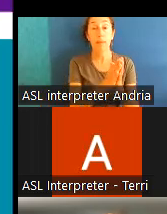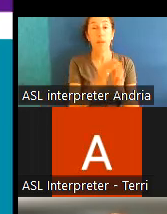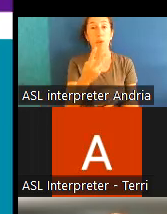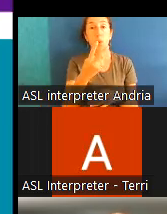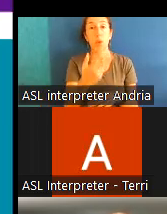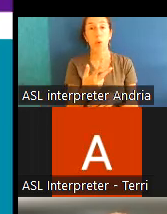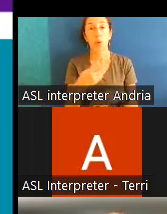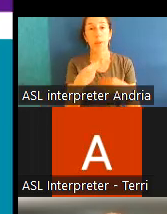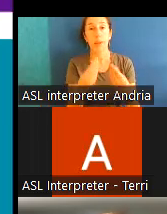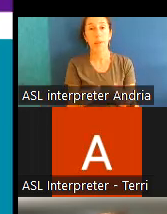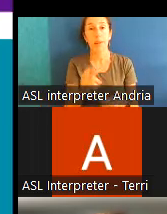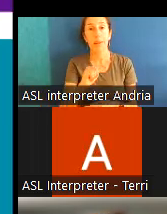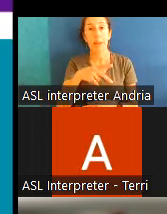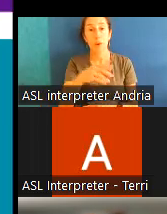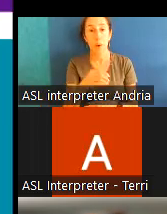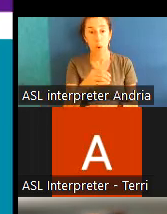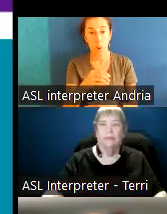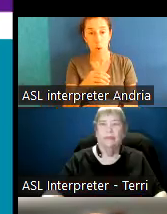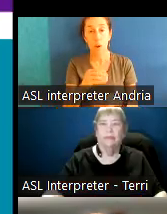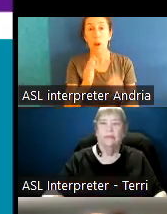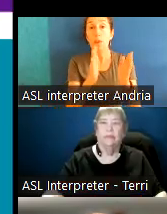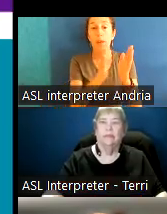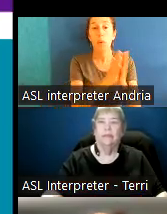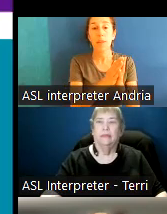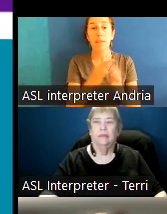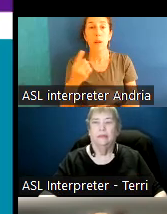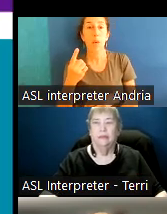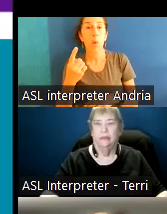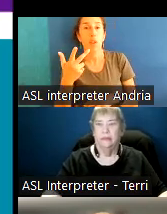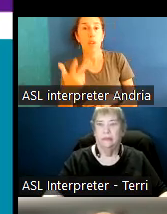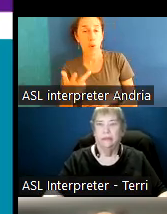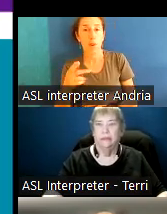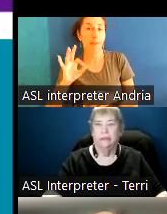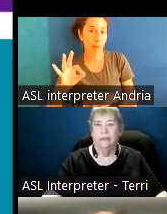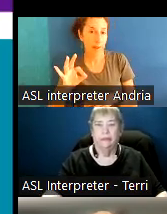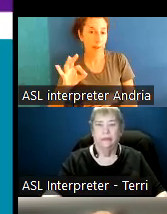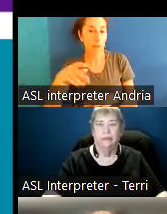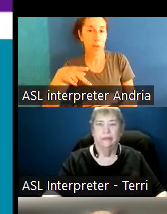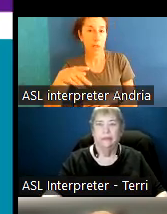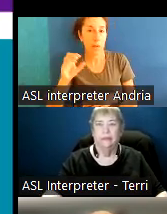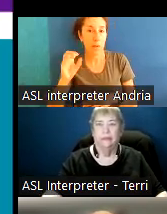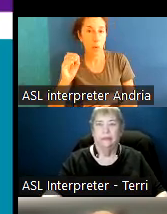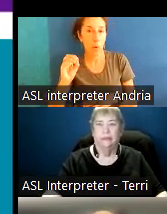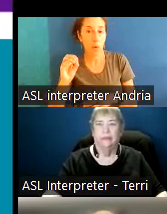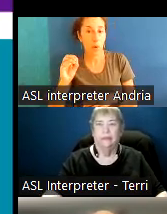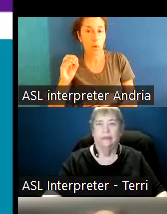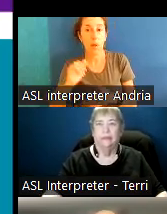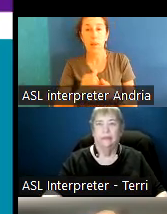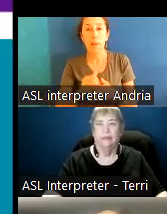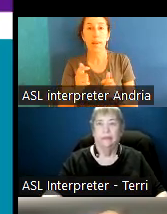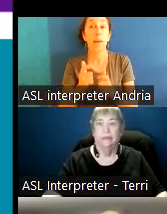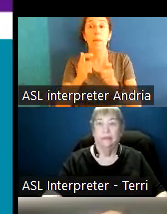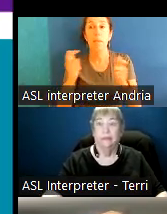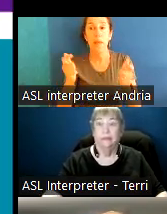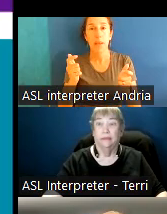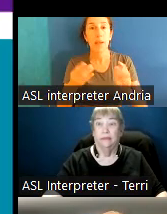requested, less than 1/3 actually wound up being final protective orders. But that's still a huge number. right? That is